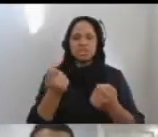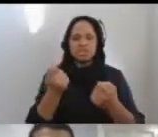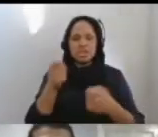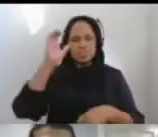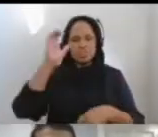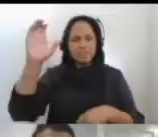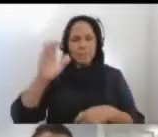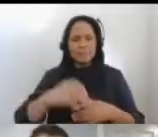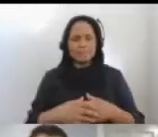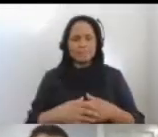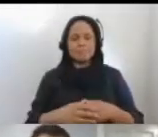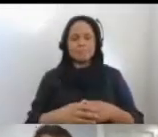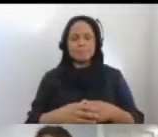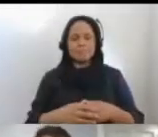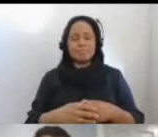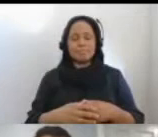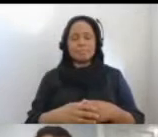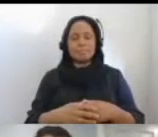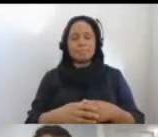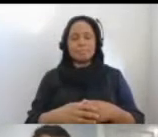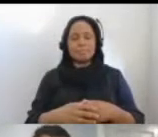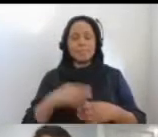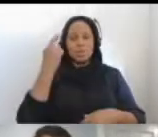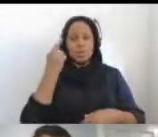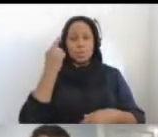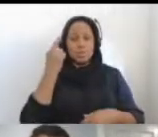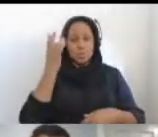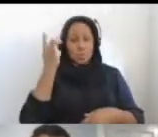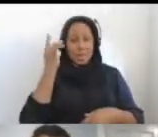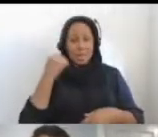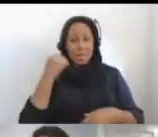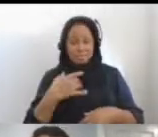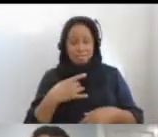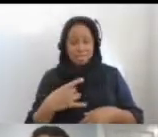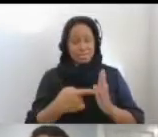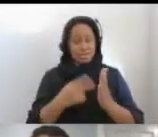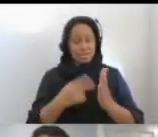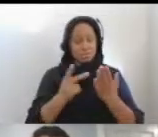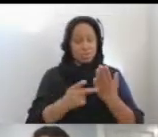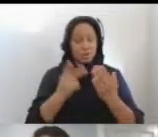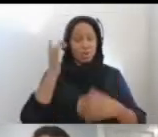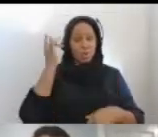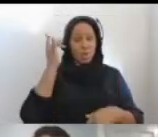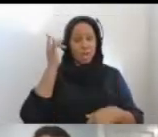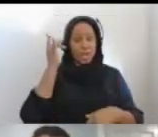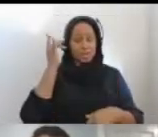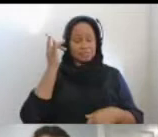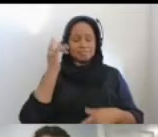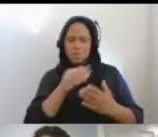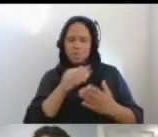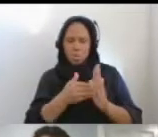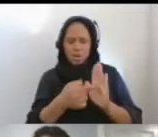that I really gravitated towards this program is because at its core, it adopts